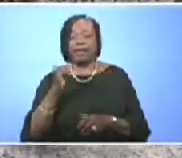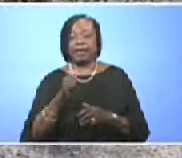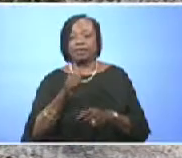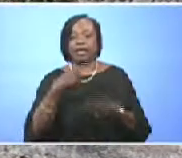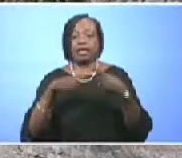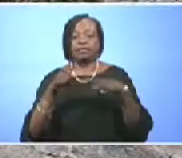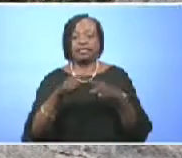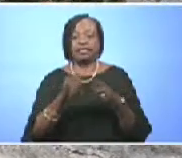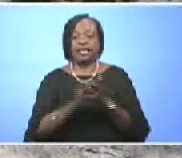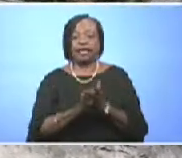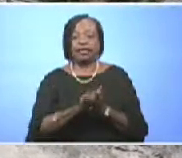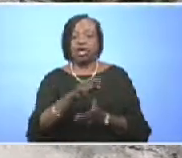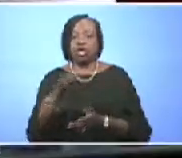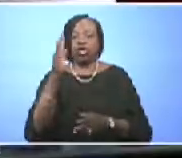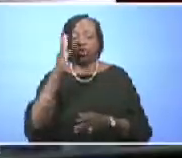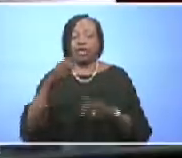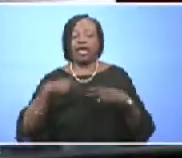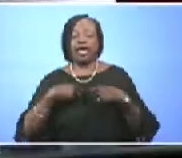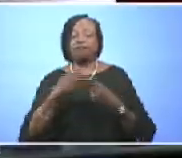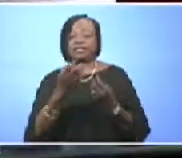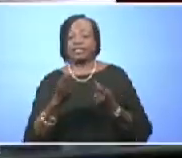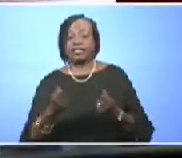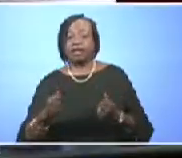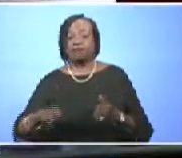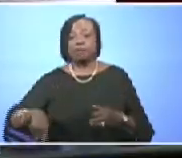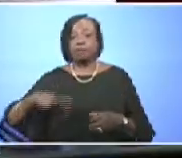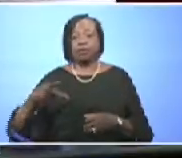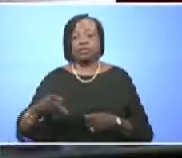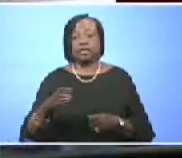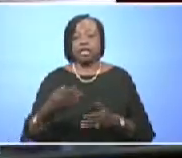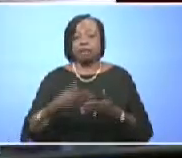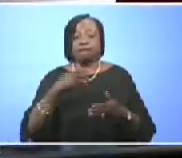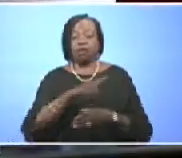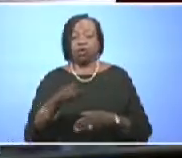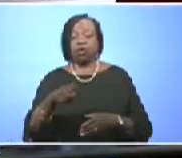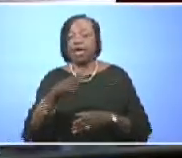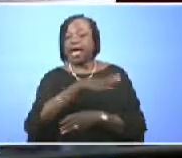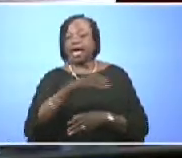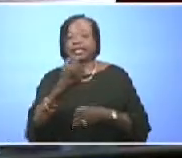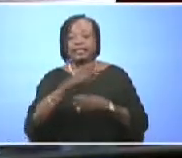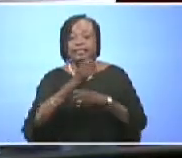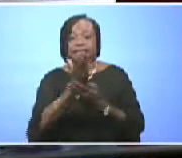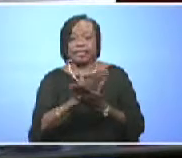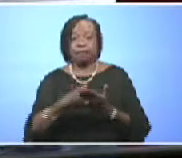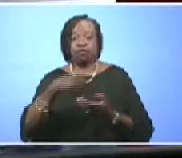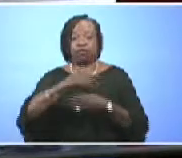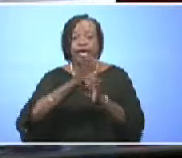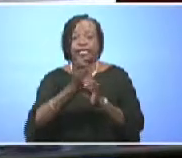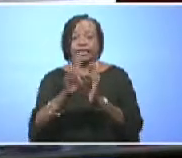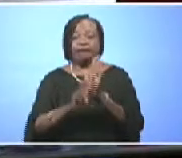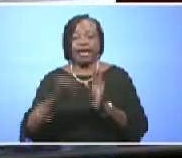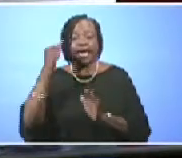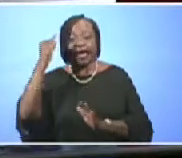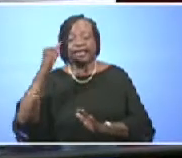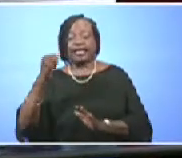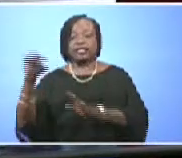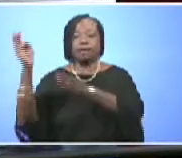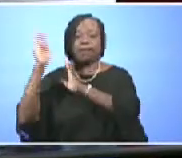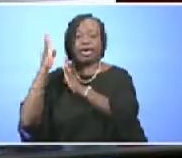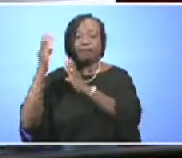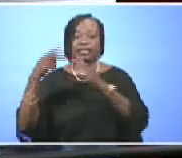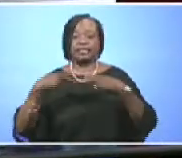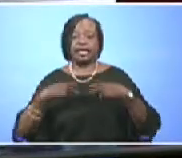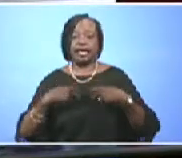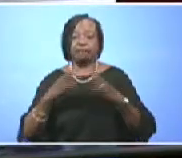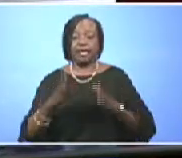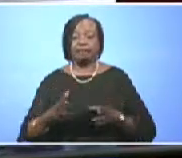before you of some wonderfully creative ideas that Bahamians have for renewable energy throughout the